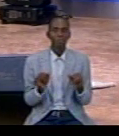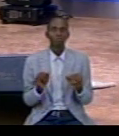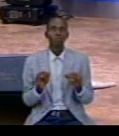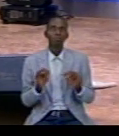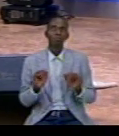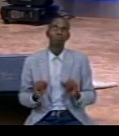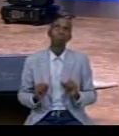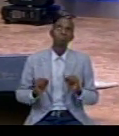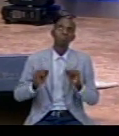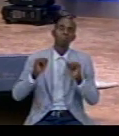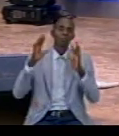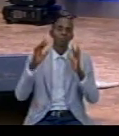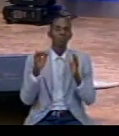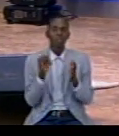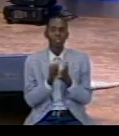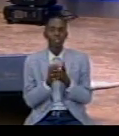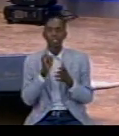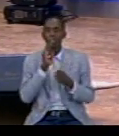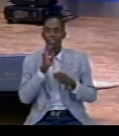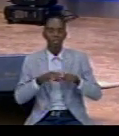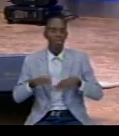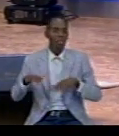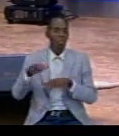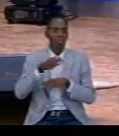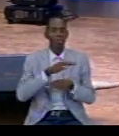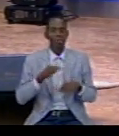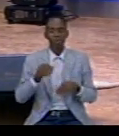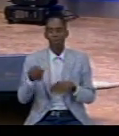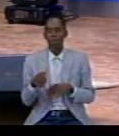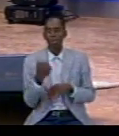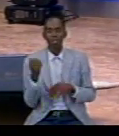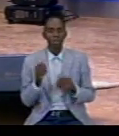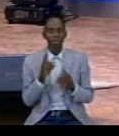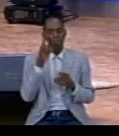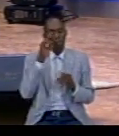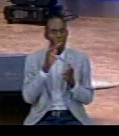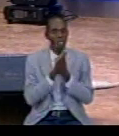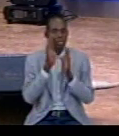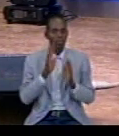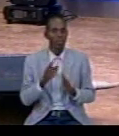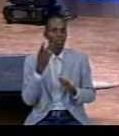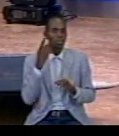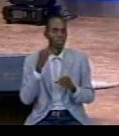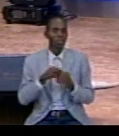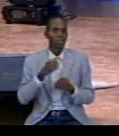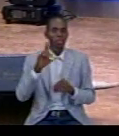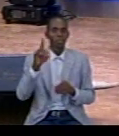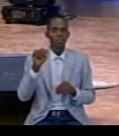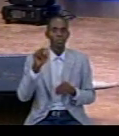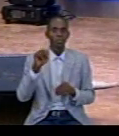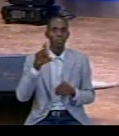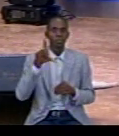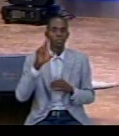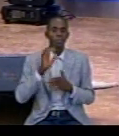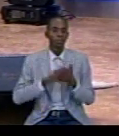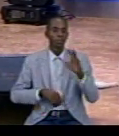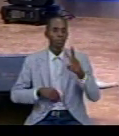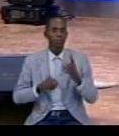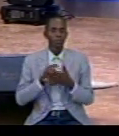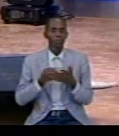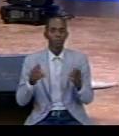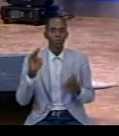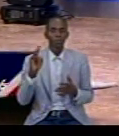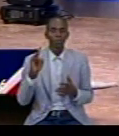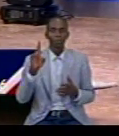floating superficial believers. And now we come to Daniel chapter 2, and we're reading from verse